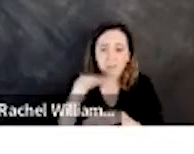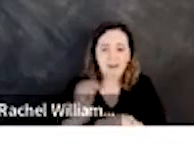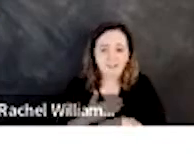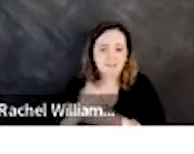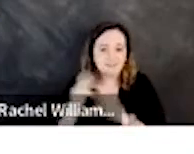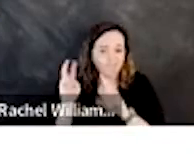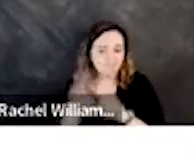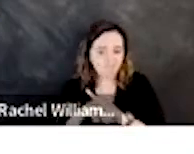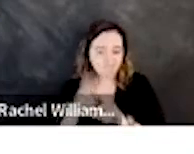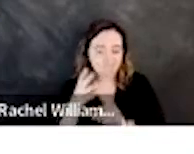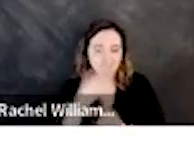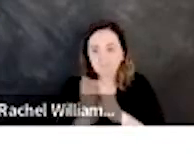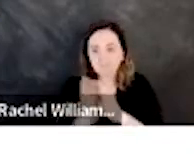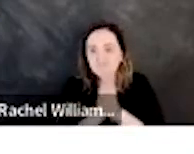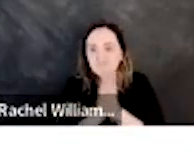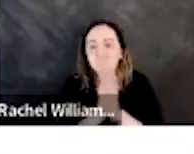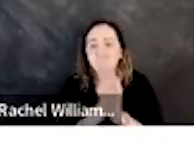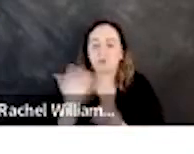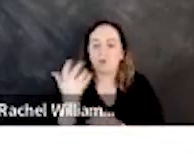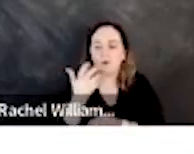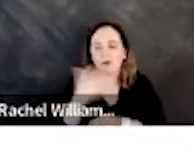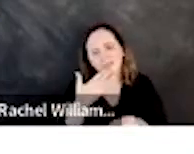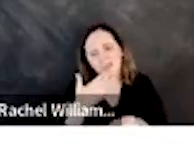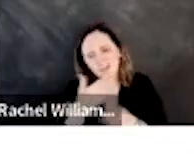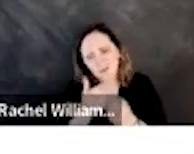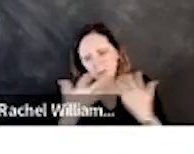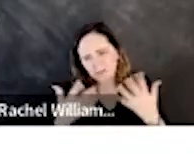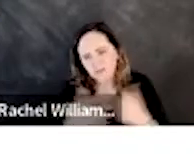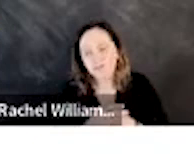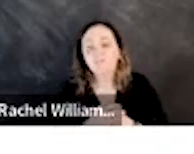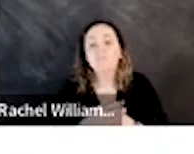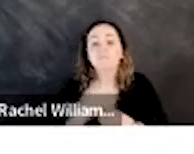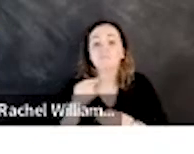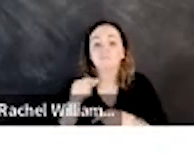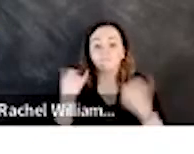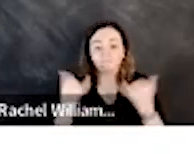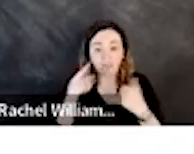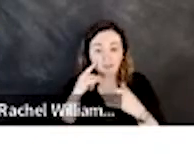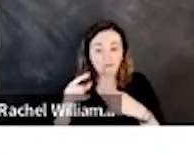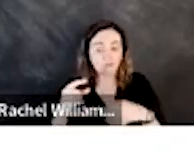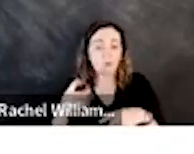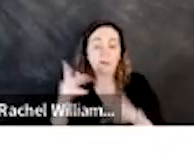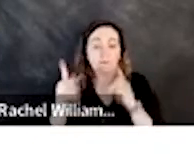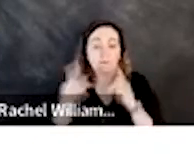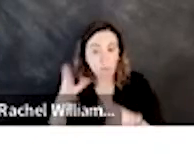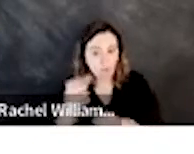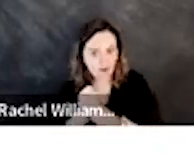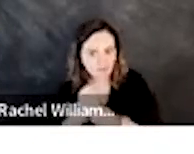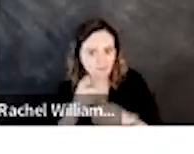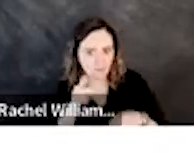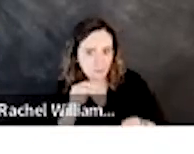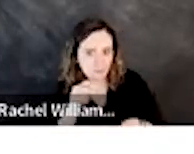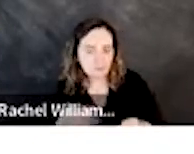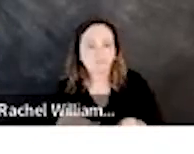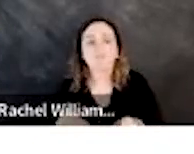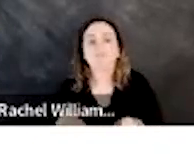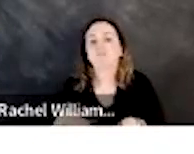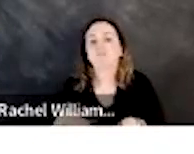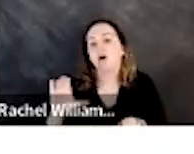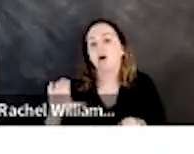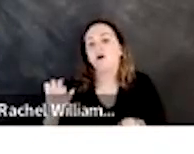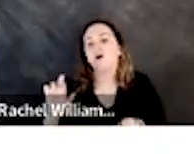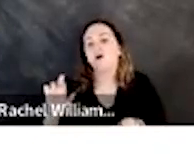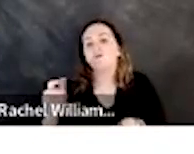us and shared your passions and goals. So thank you again. And now for the recipients. The recipient of the Carlton